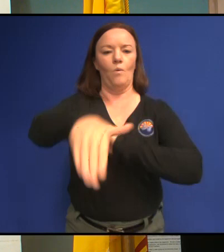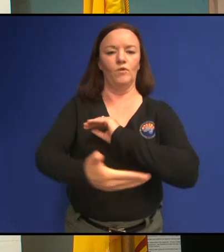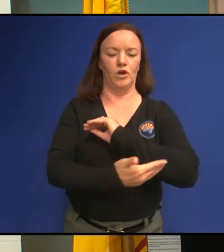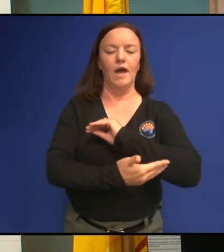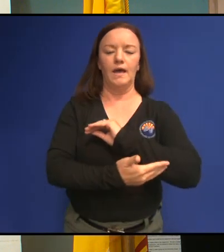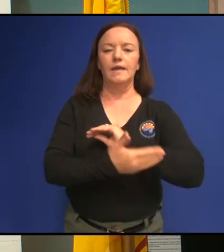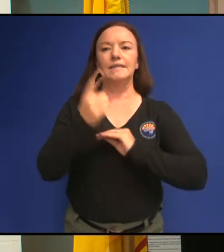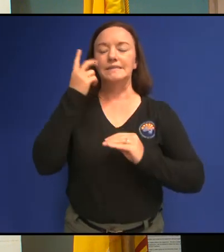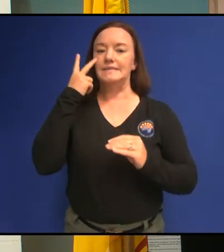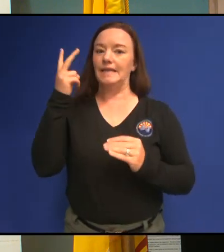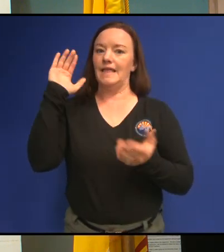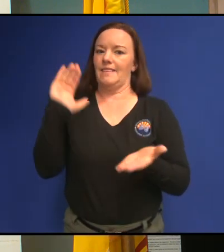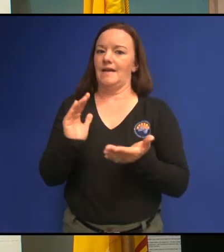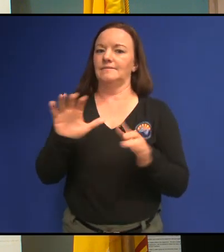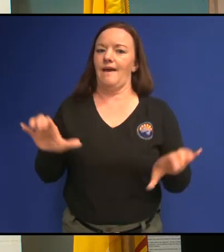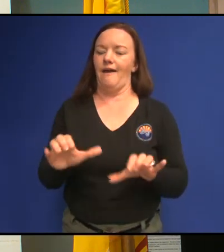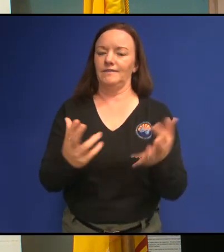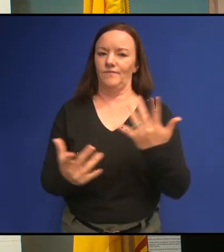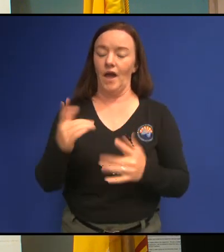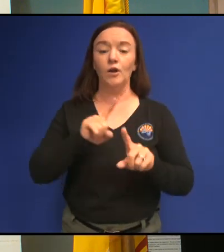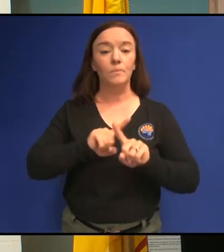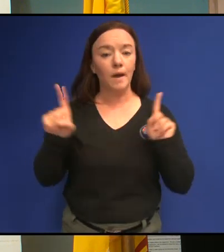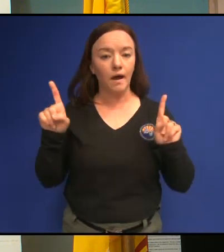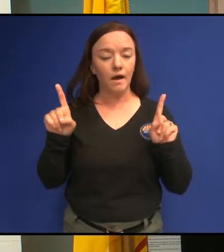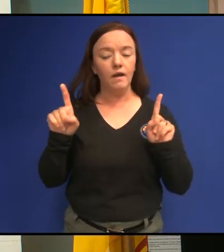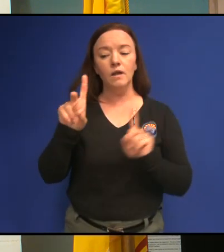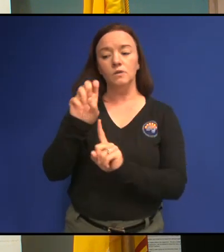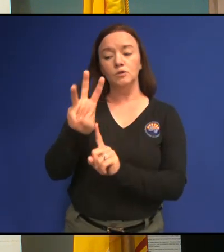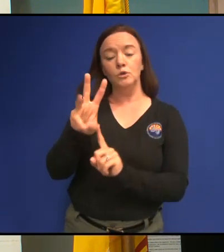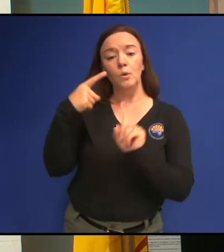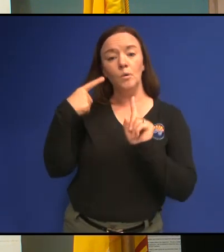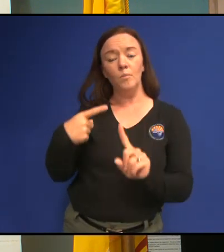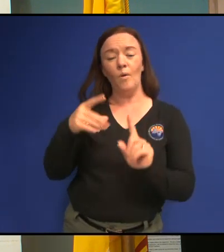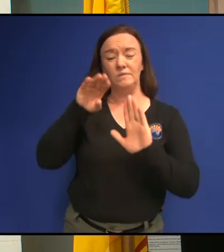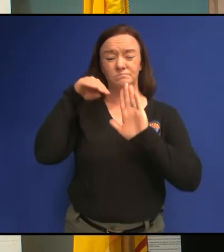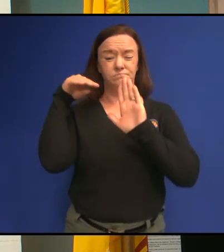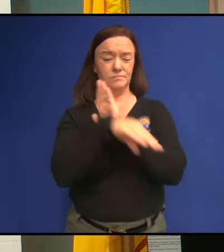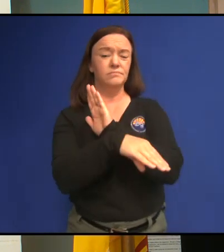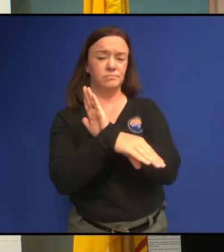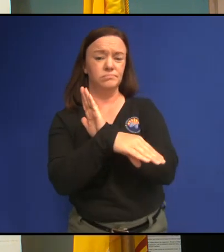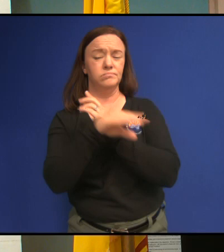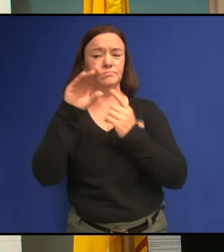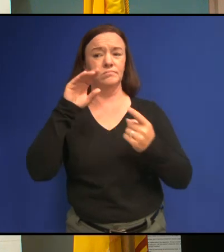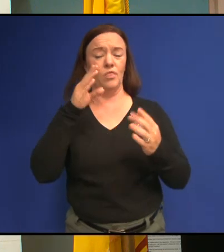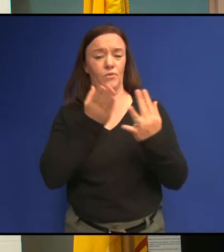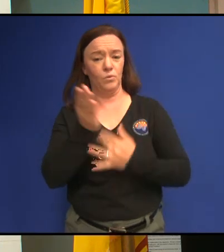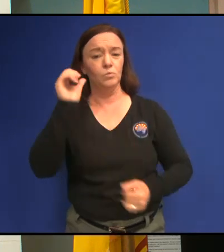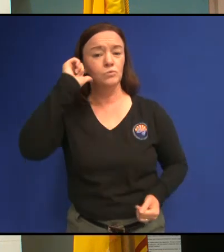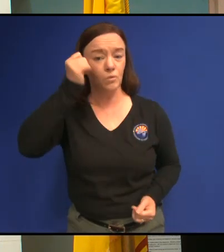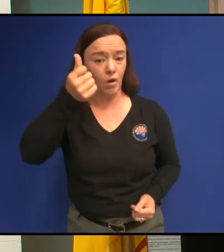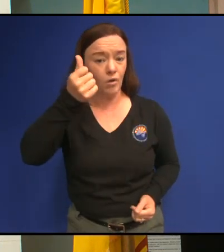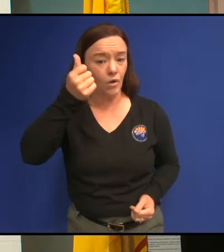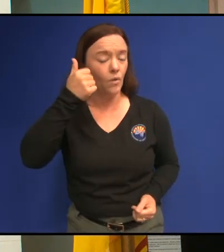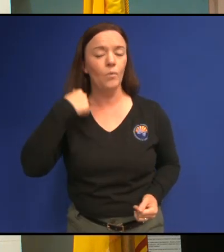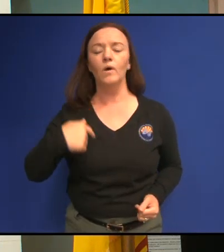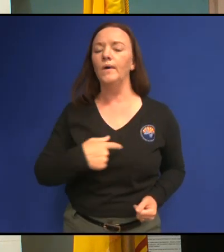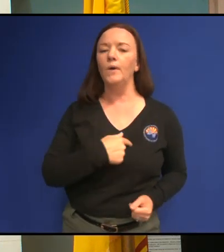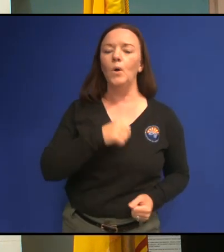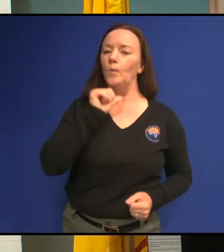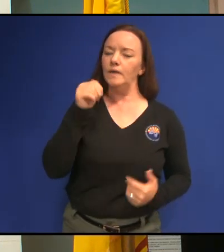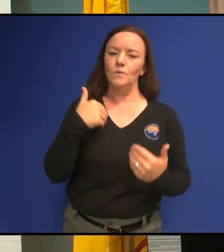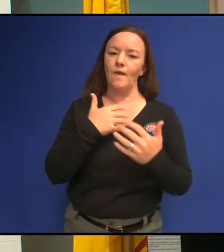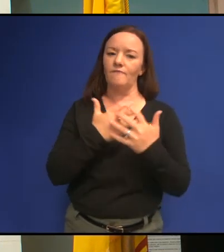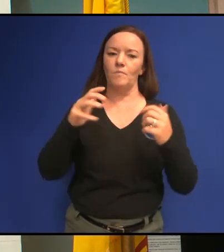active fire. However, with those dew points continuing to plummet through tomorrow, you see we don't really have